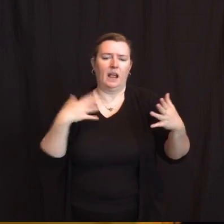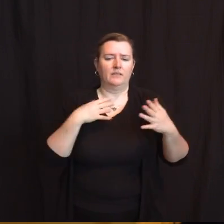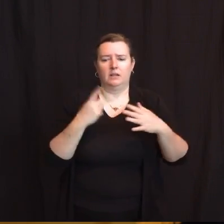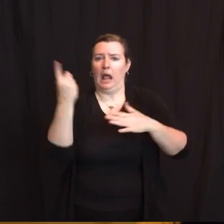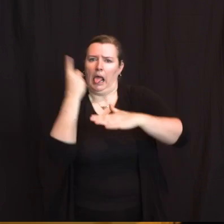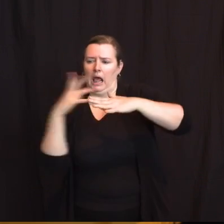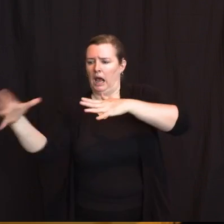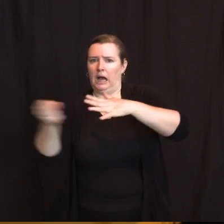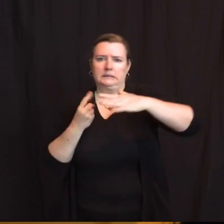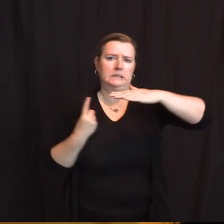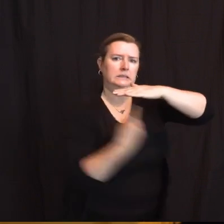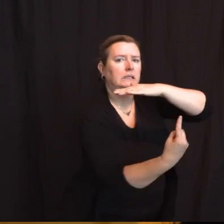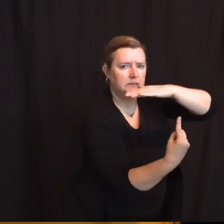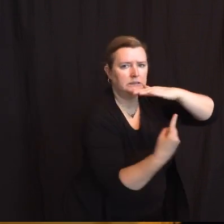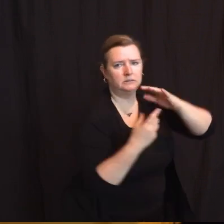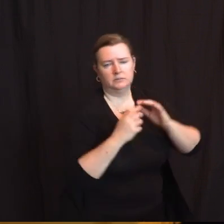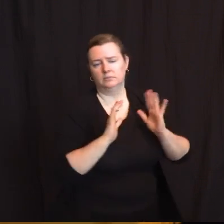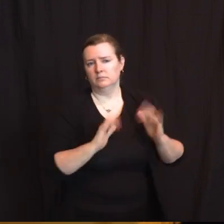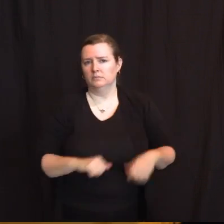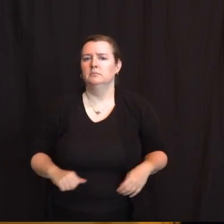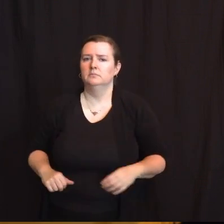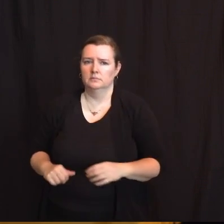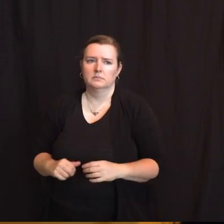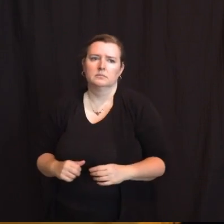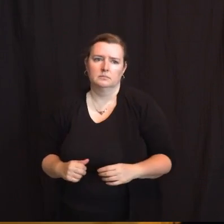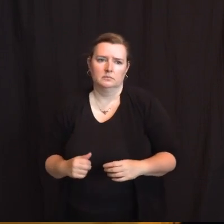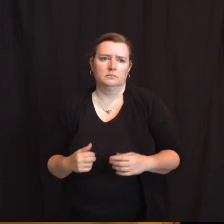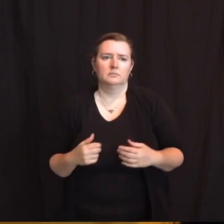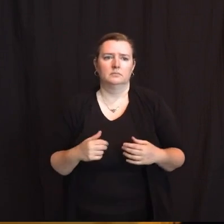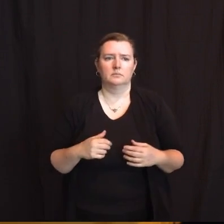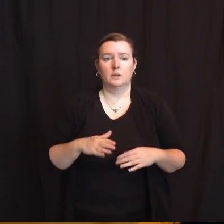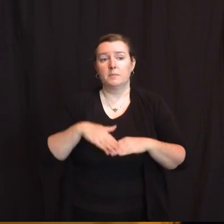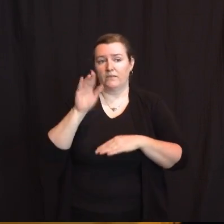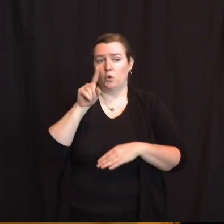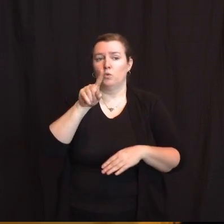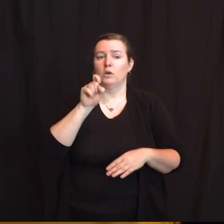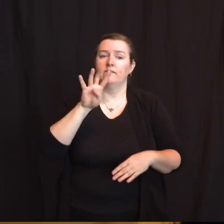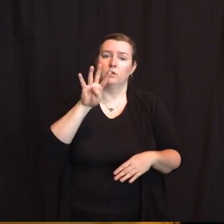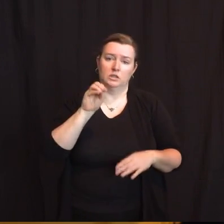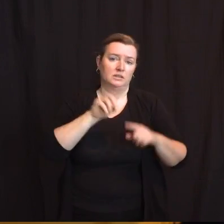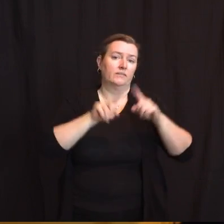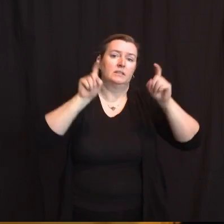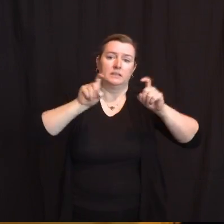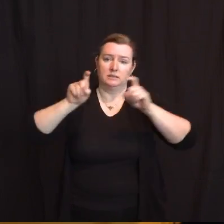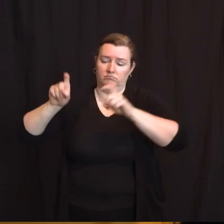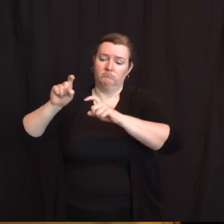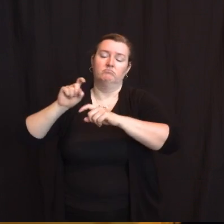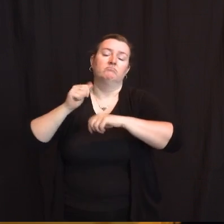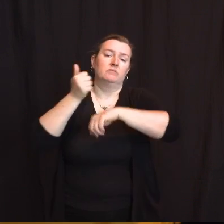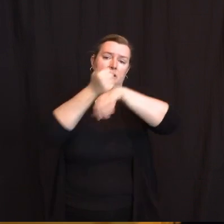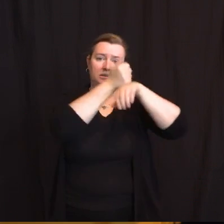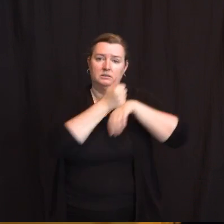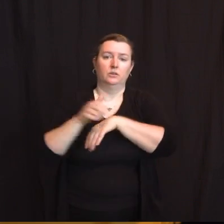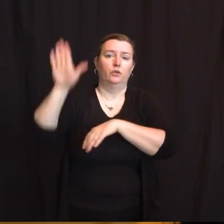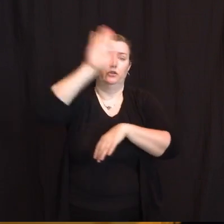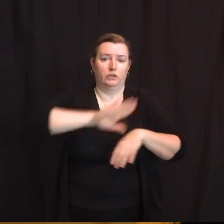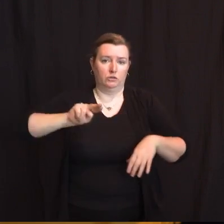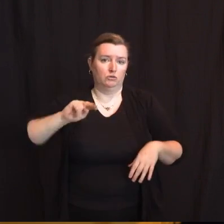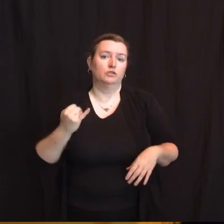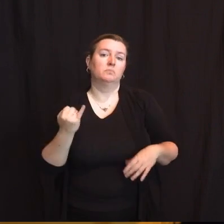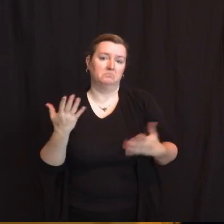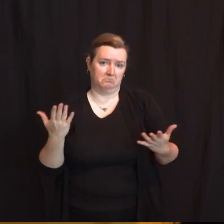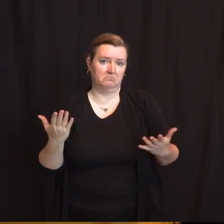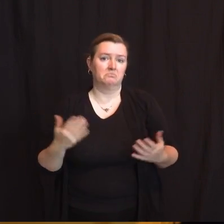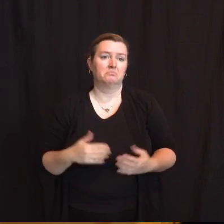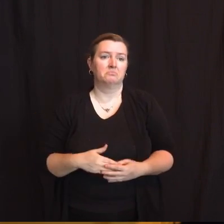than 140 locations in the state in which you can get tested. We are prioritizing